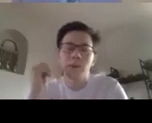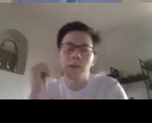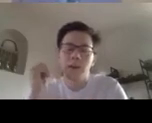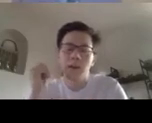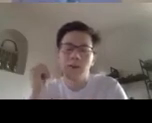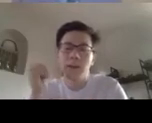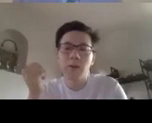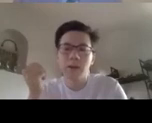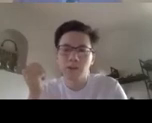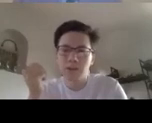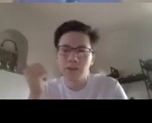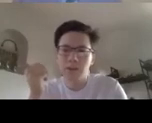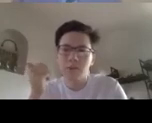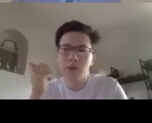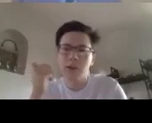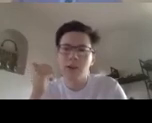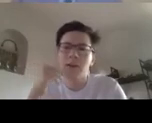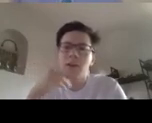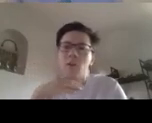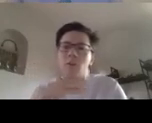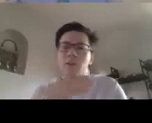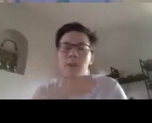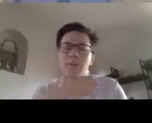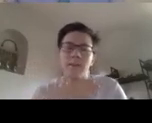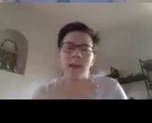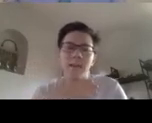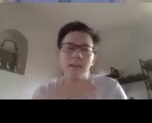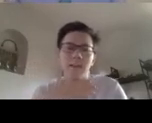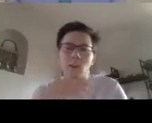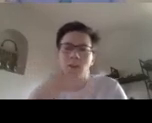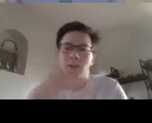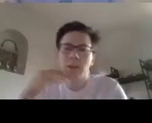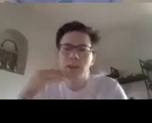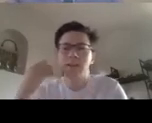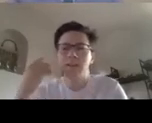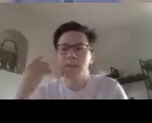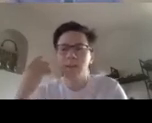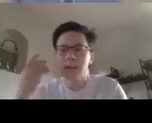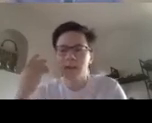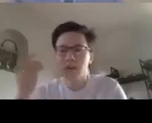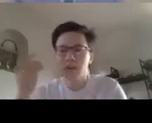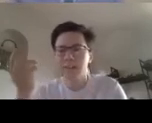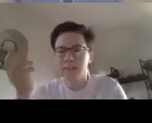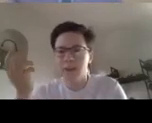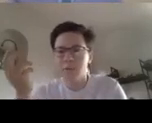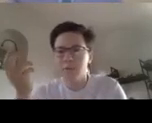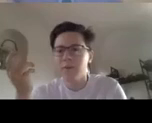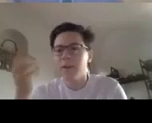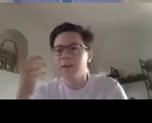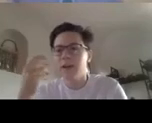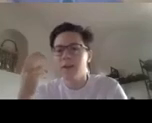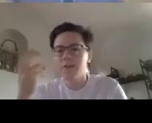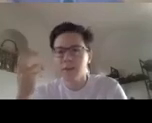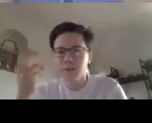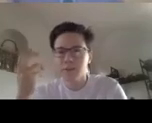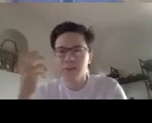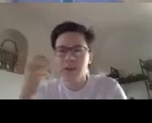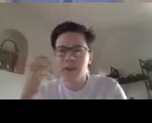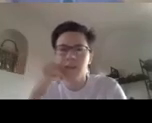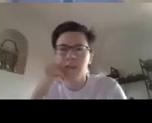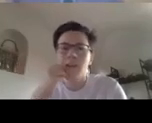both evaluating gender dysphoria, which is basically asking the question, is somebody trans enough to have